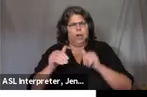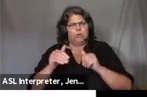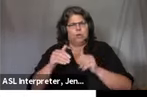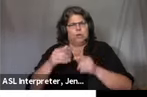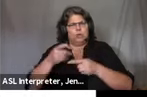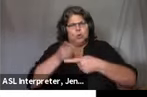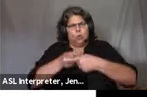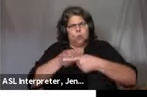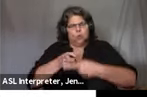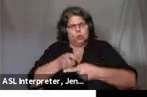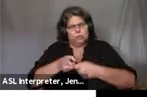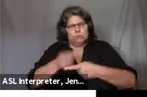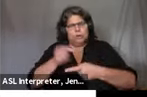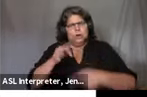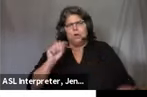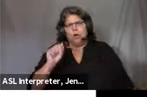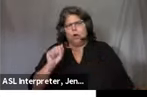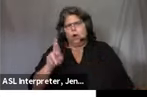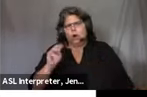Armory and Elliott.